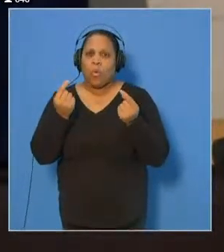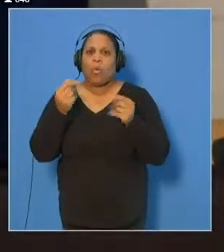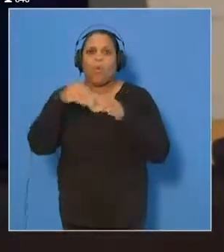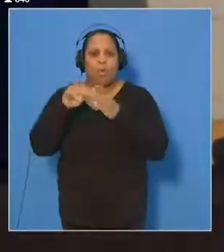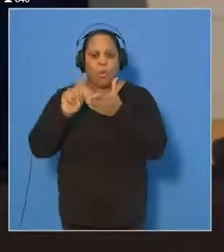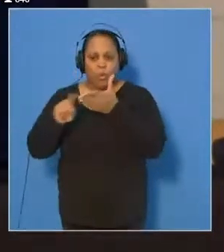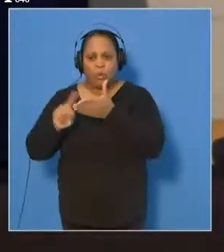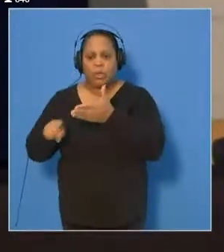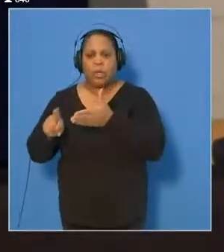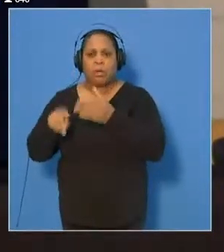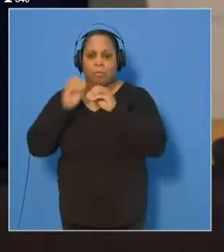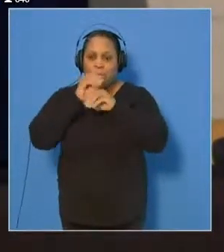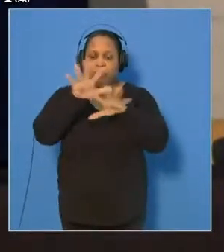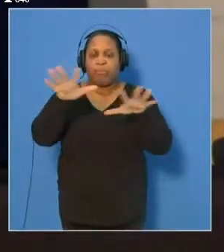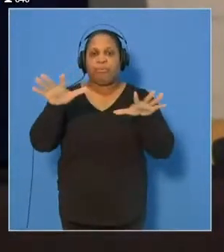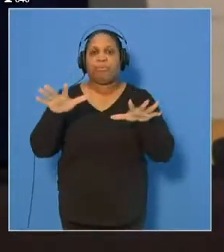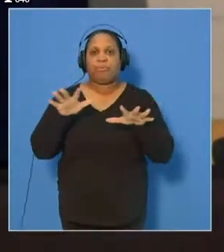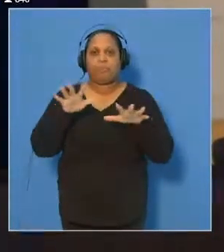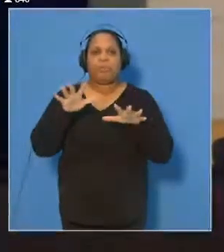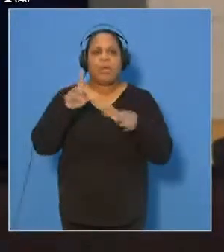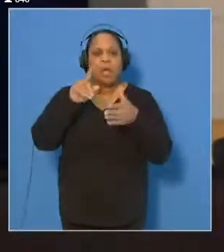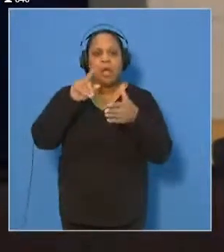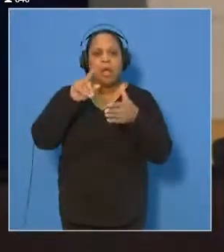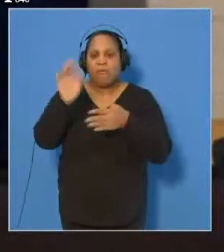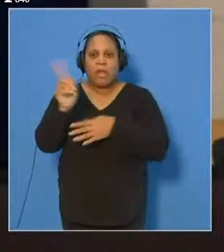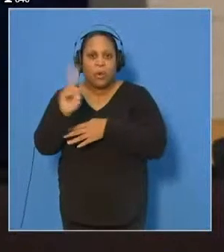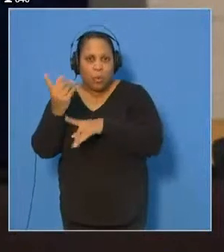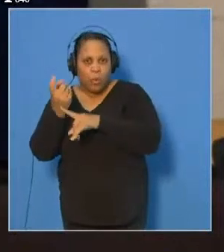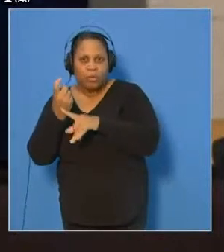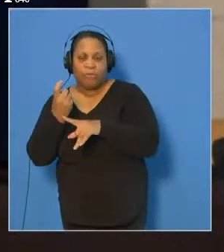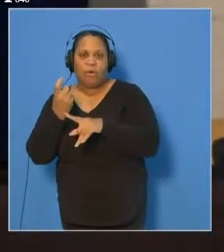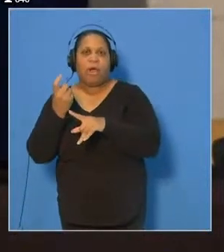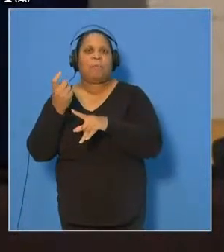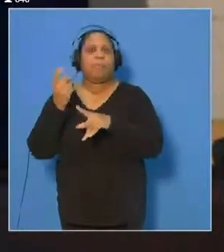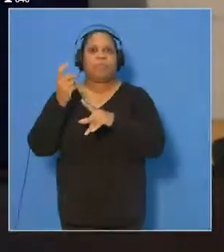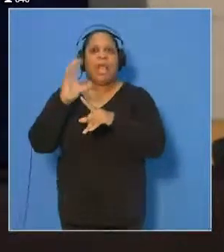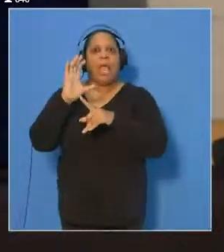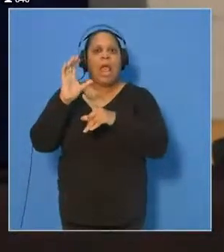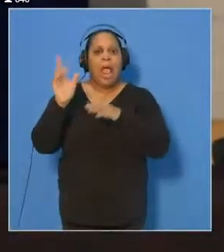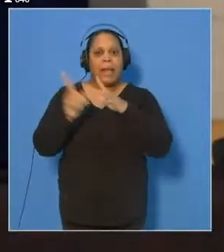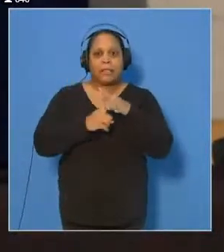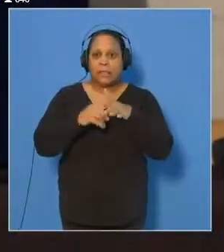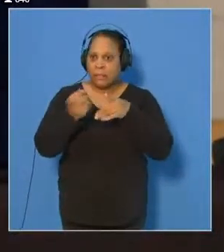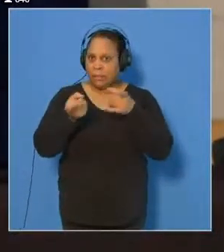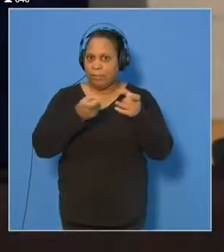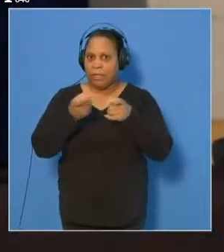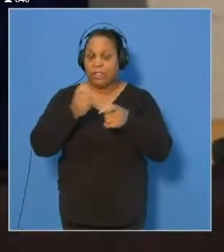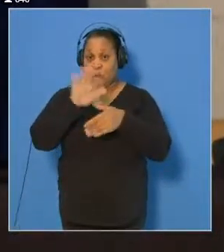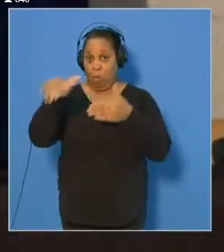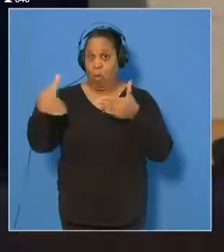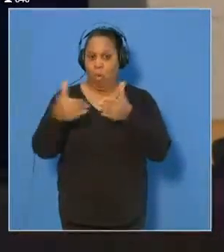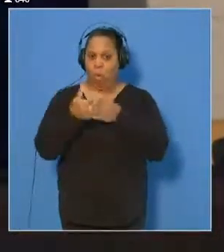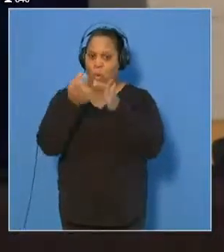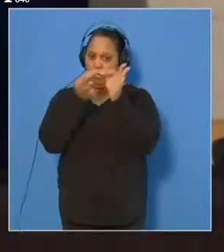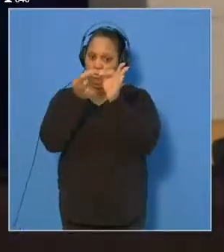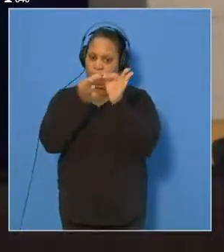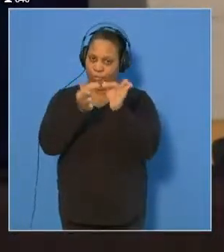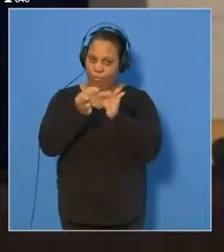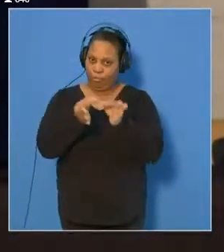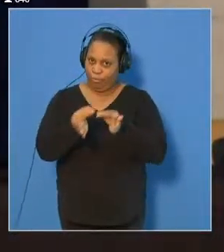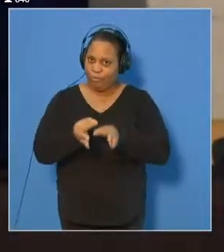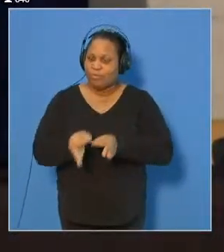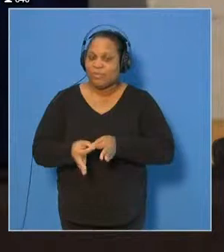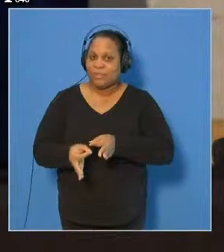outbreak investigation, contact tracing, and case management, all of which are far too detailed to